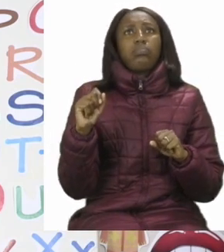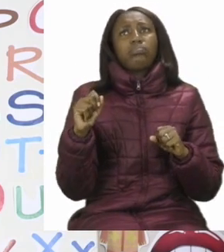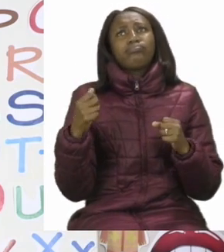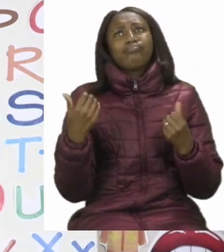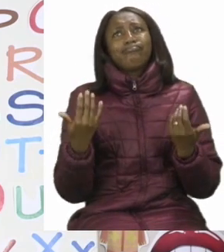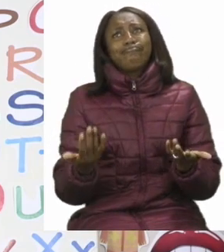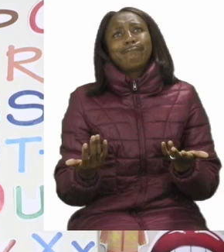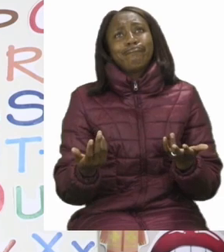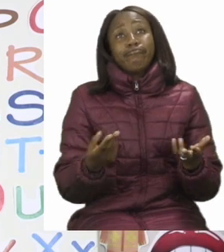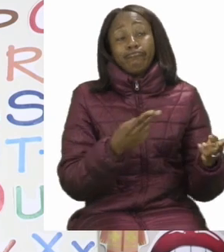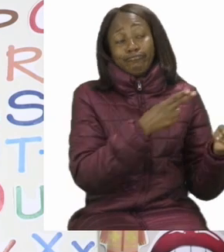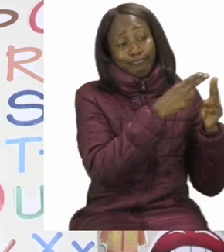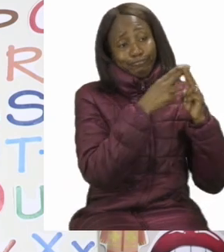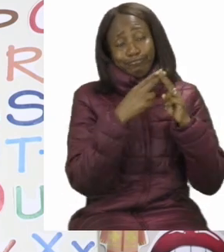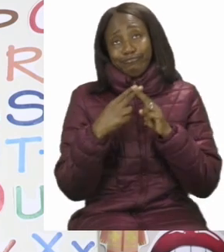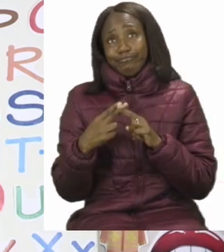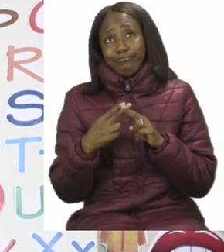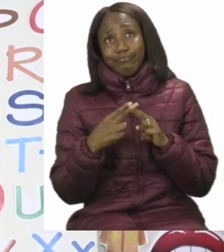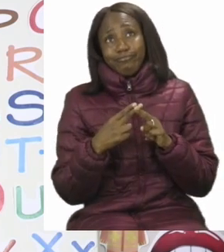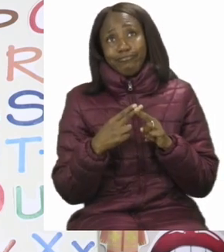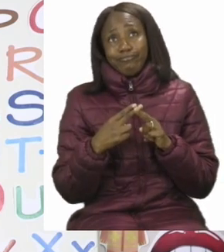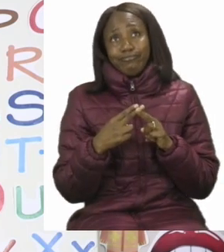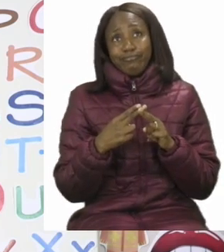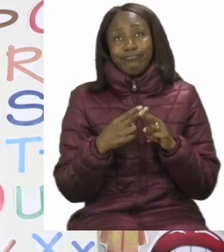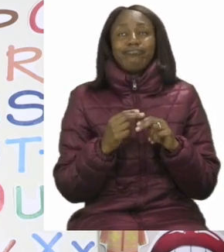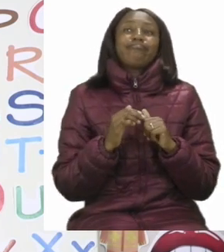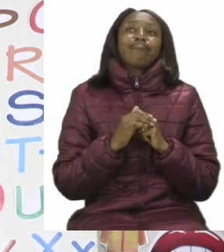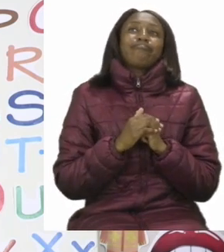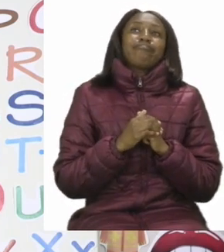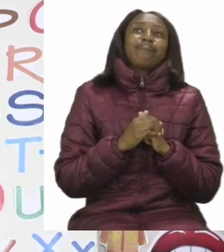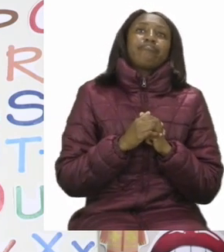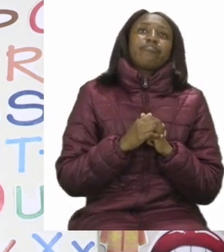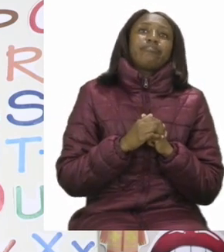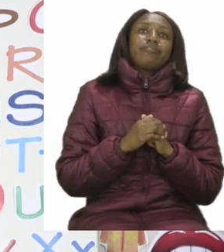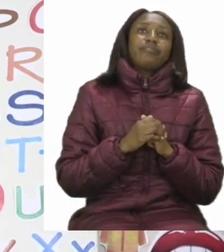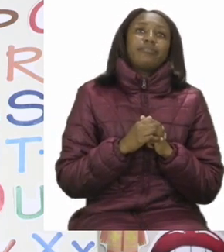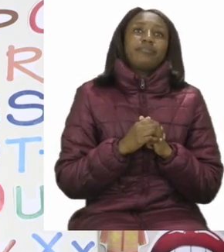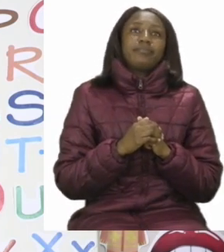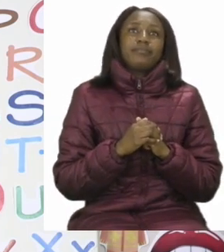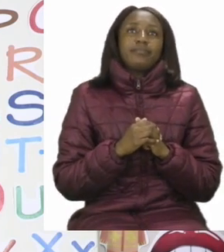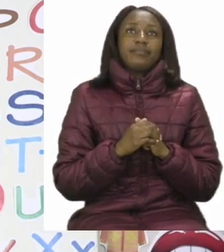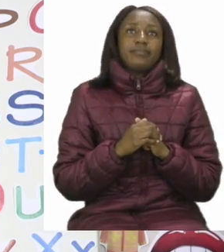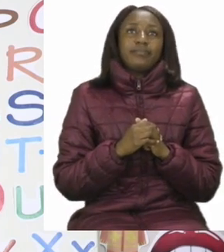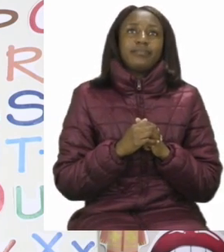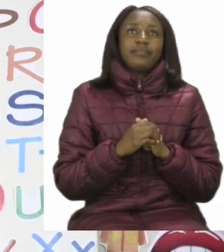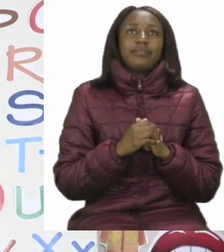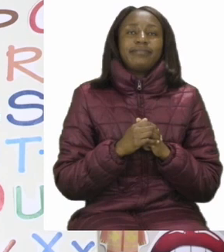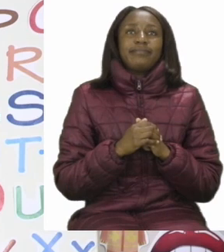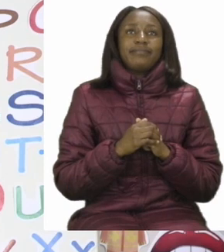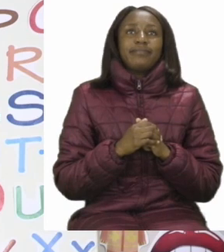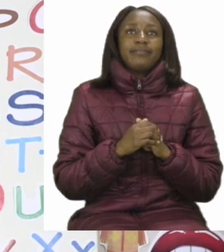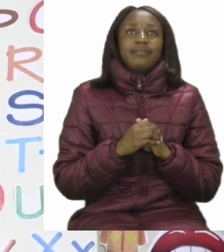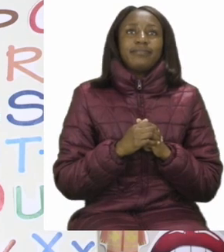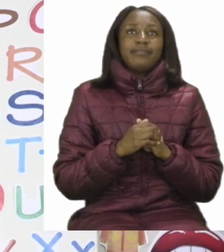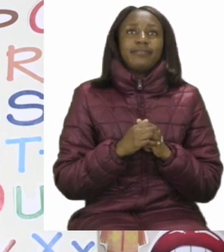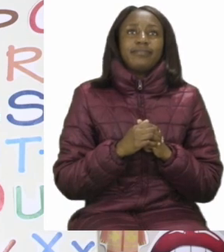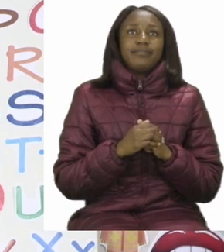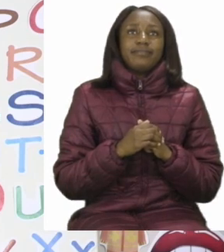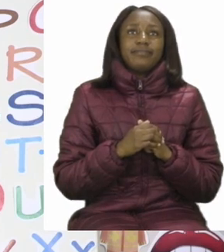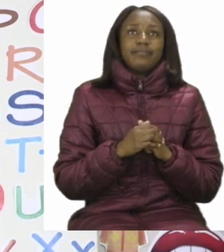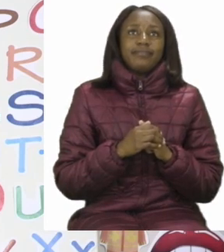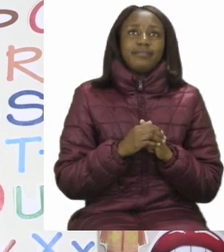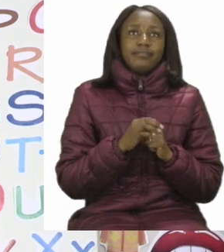because 6 is not bigger than 9. So what we need to do is to borrow. We're going to go to Mr.